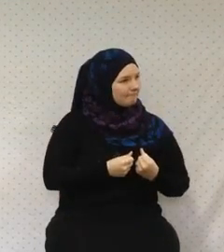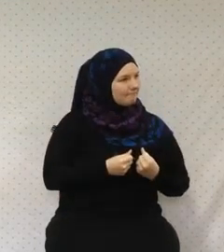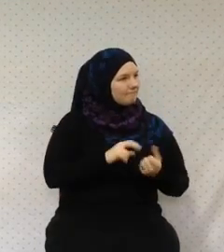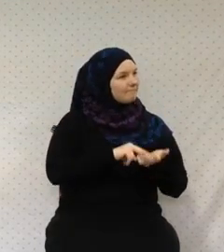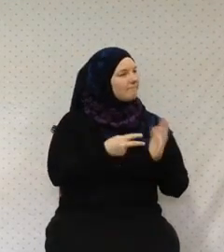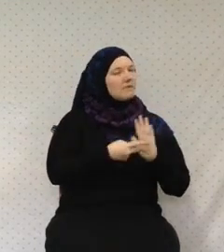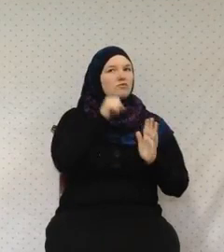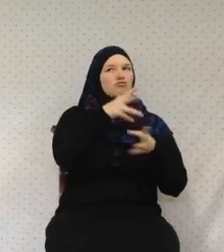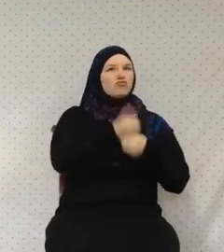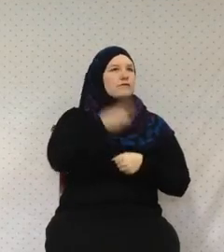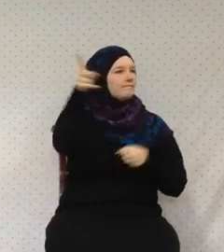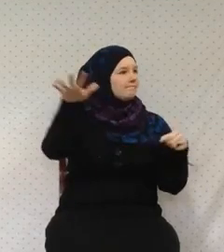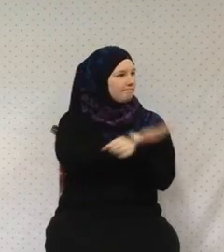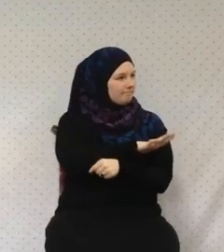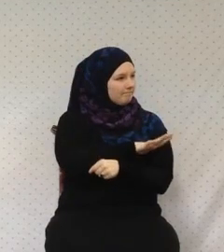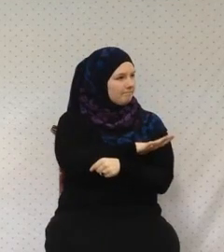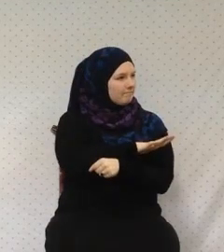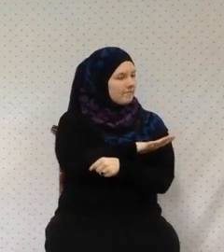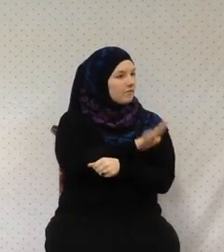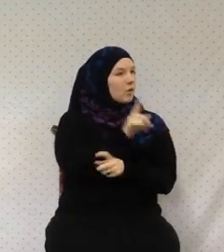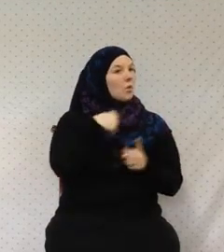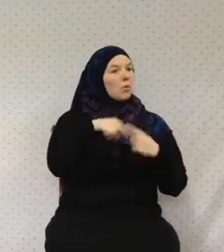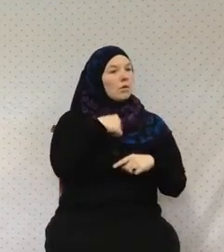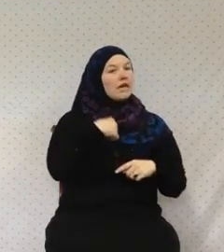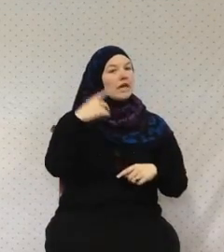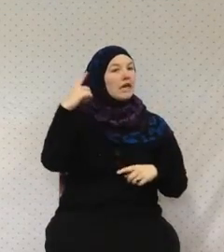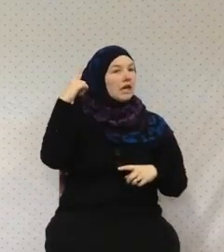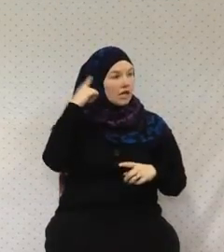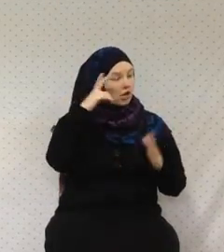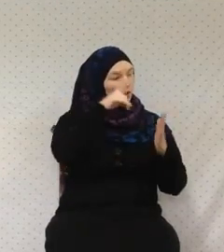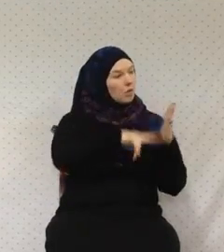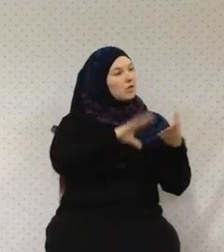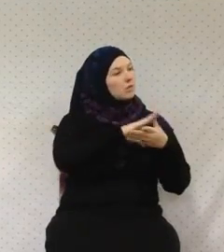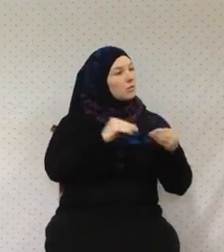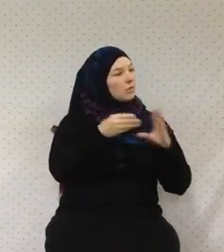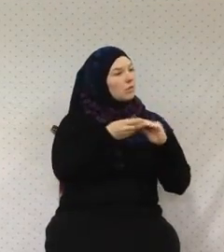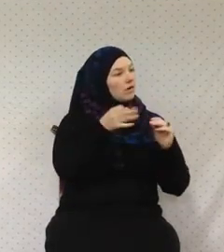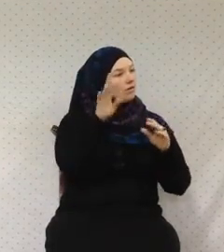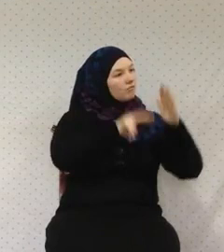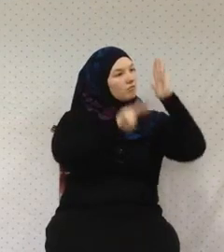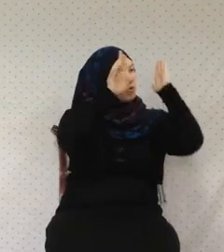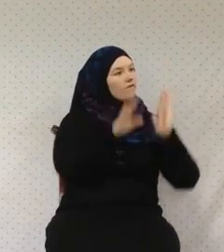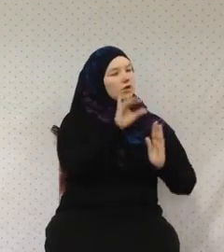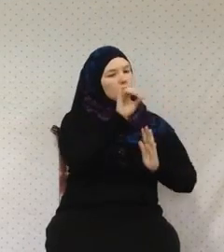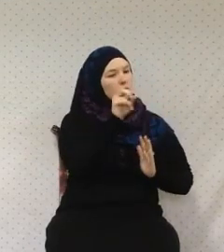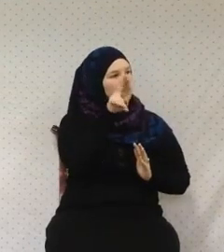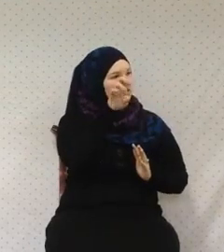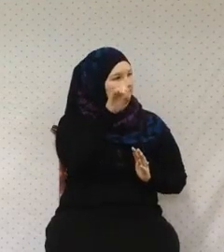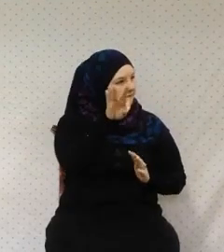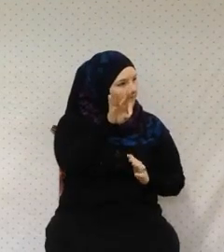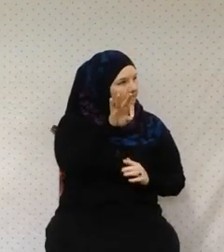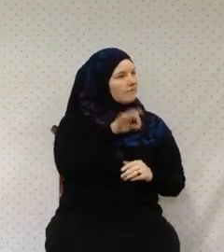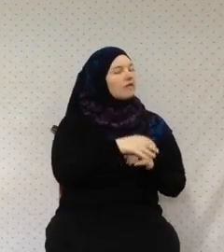That means we don't trust Him. We hear and read in the story of Prophet Yusuf alayhi